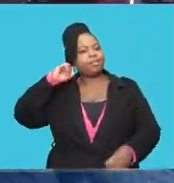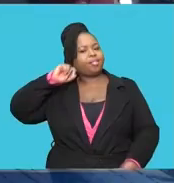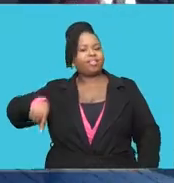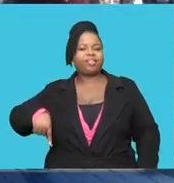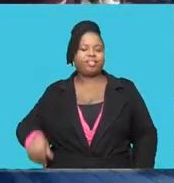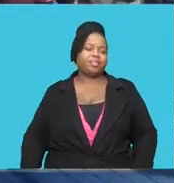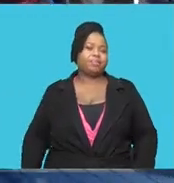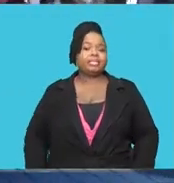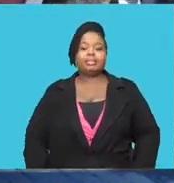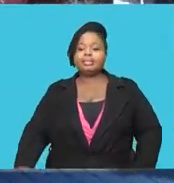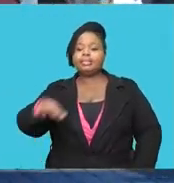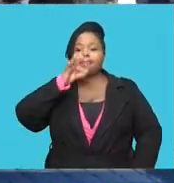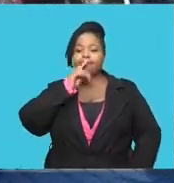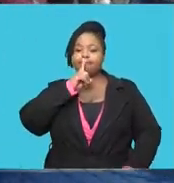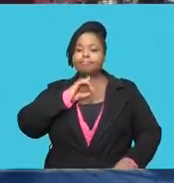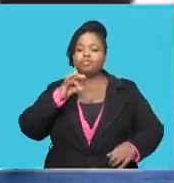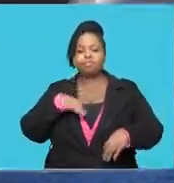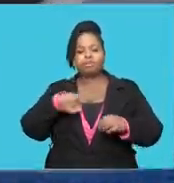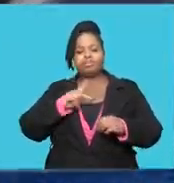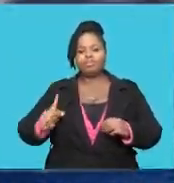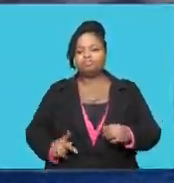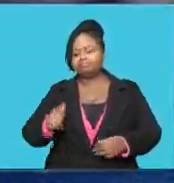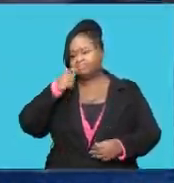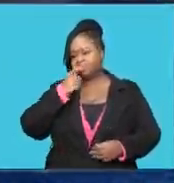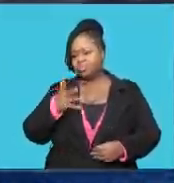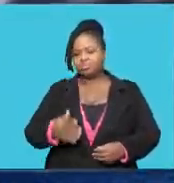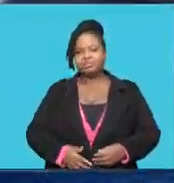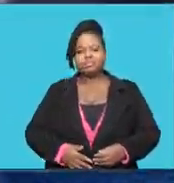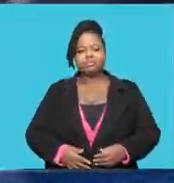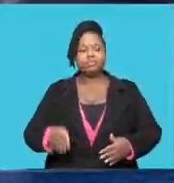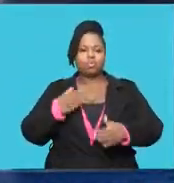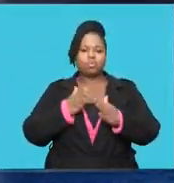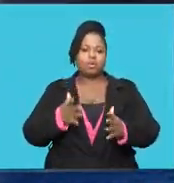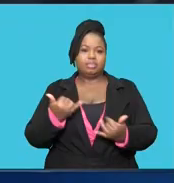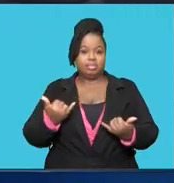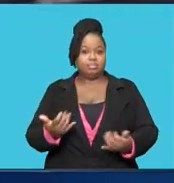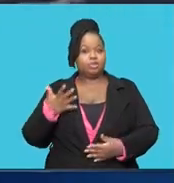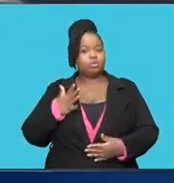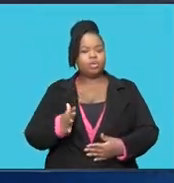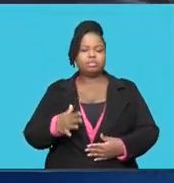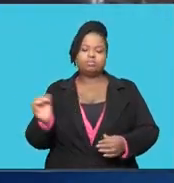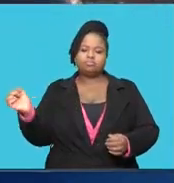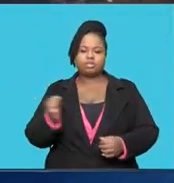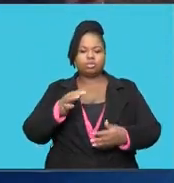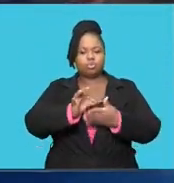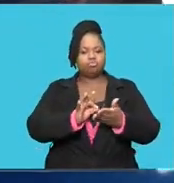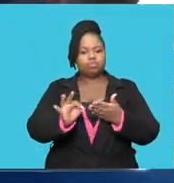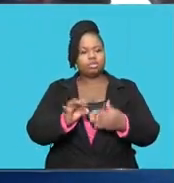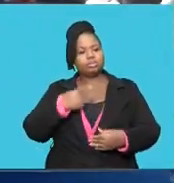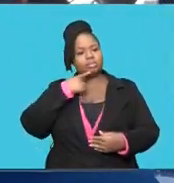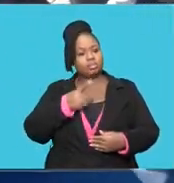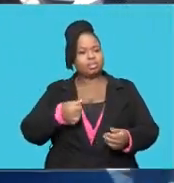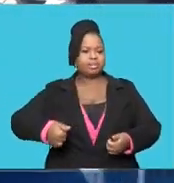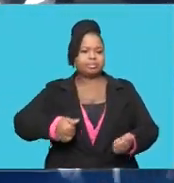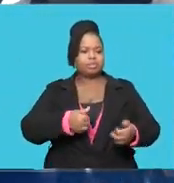absolute silence from the office of the Premier is the saddest thing. The only thing that workers want at this moment is to be given contracts which state that